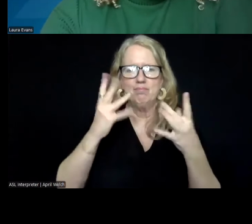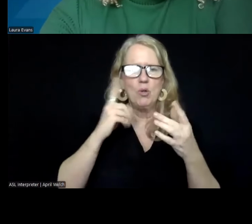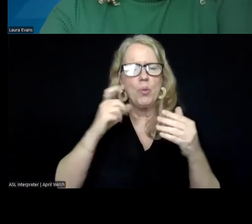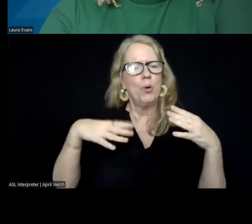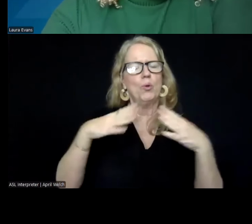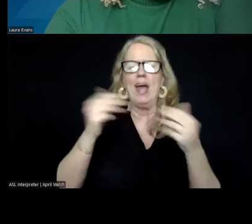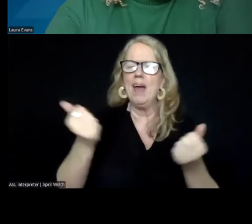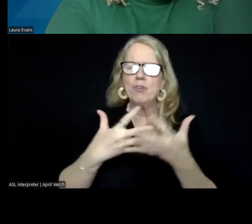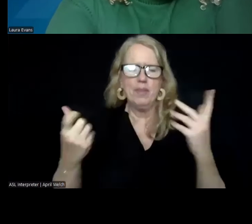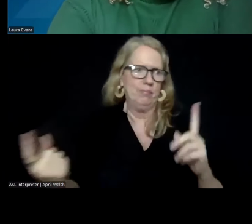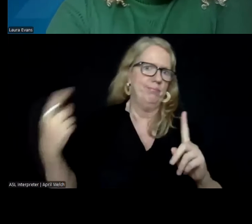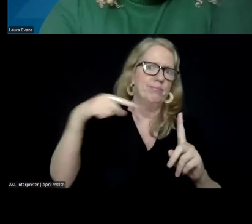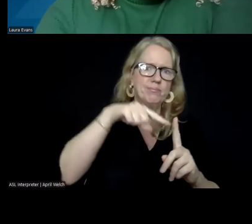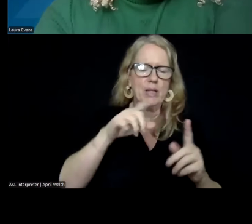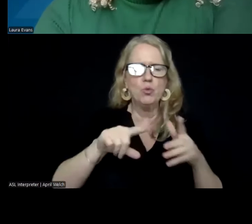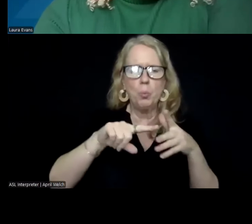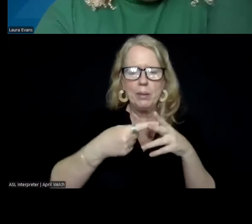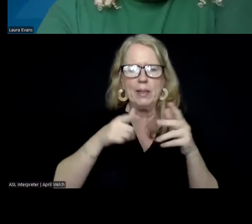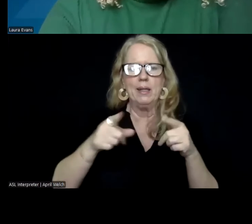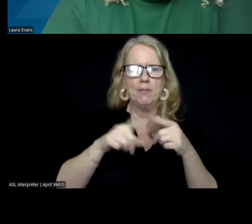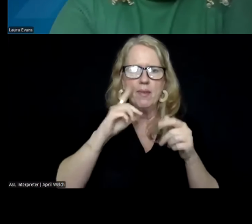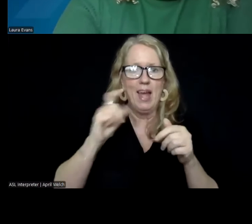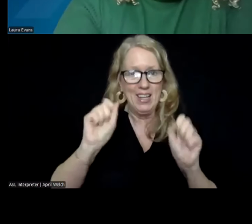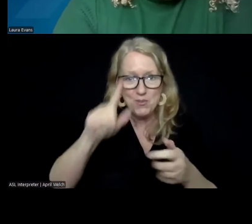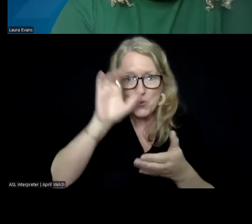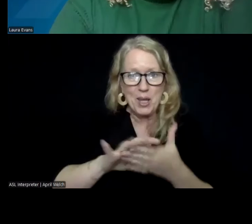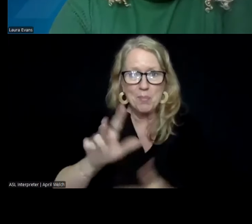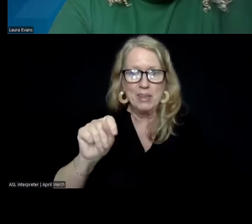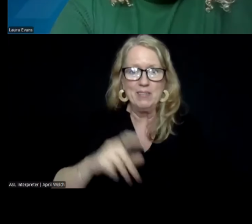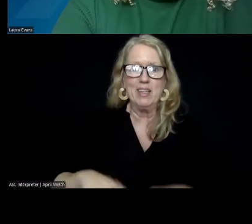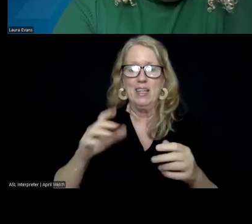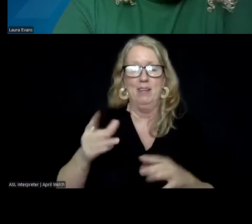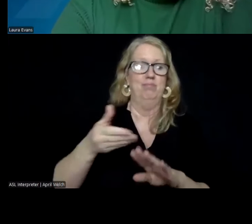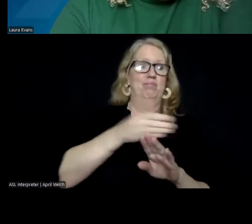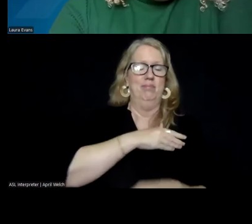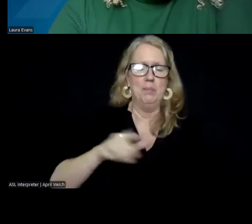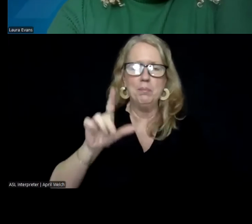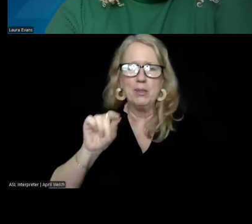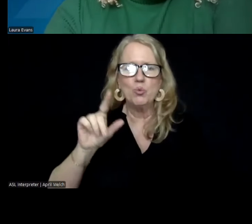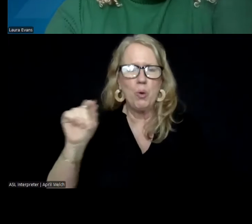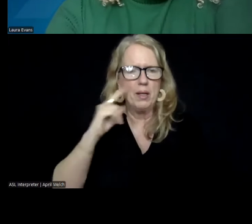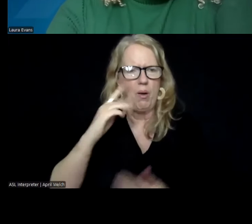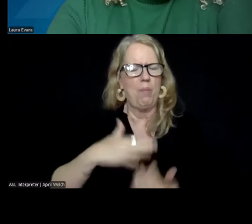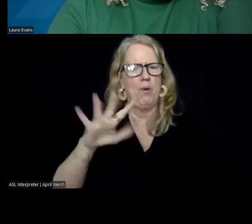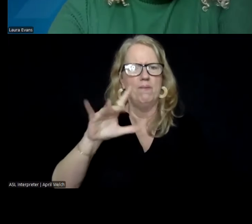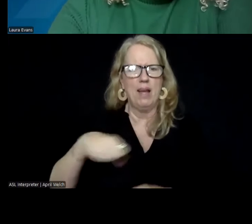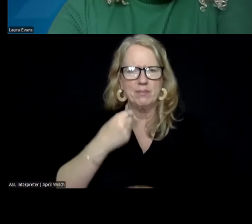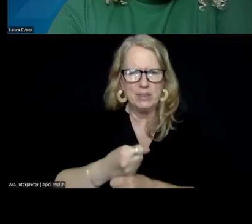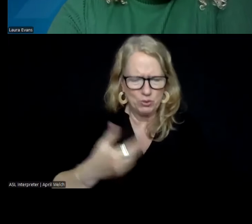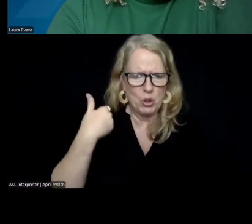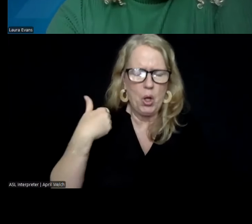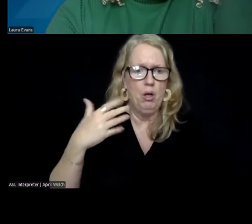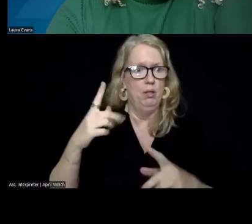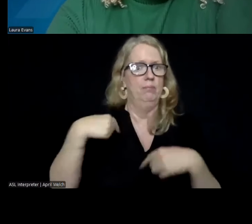goes all the way back to the beginning of the jam, if you can believe that, to 2020, almost 5 years ago that we have been building